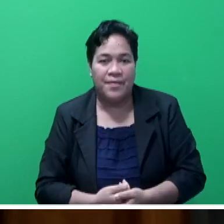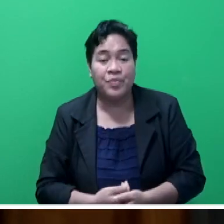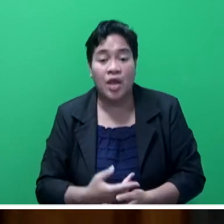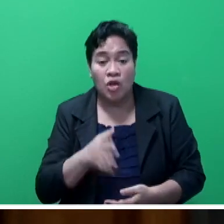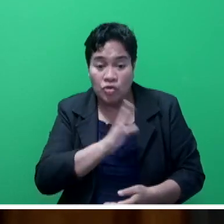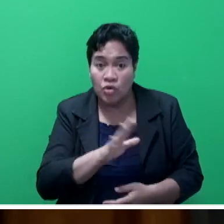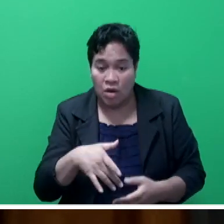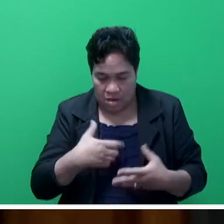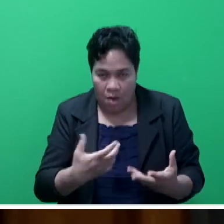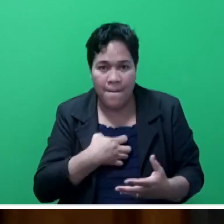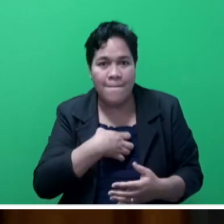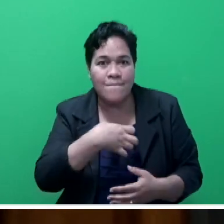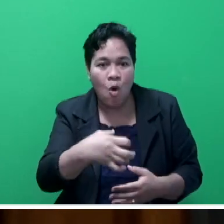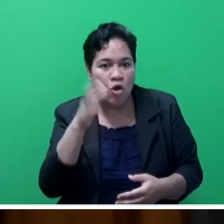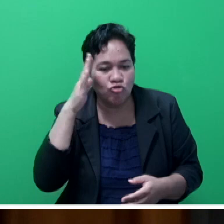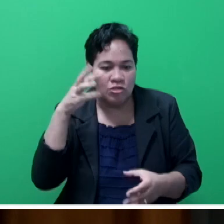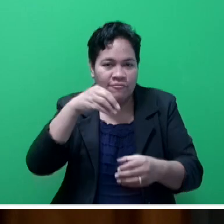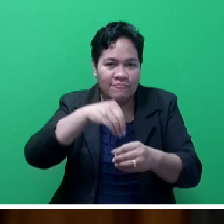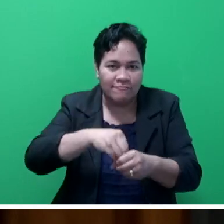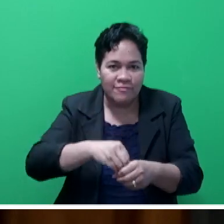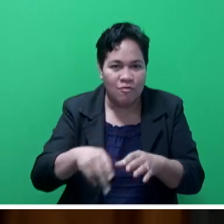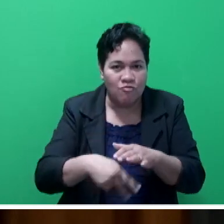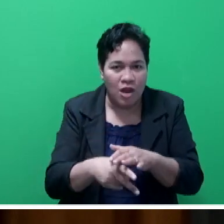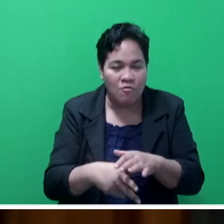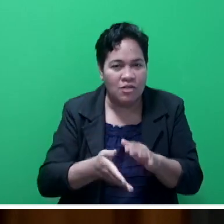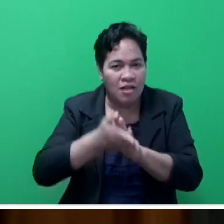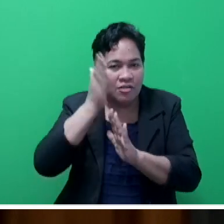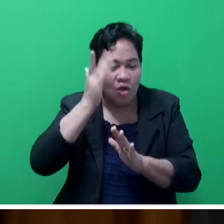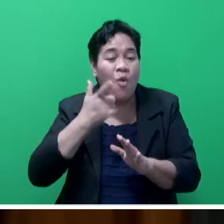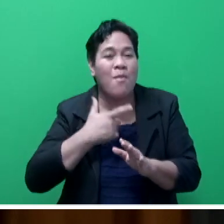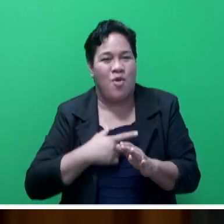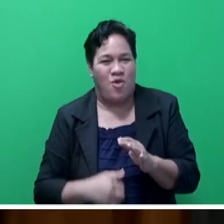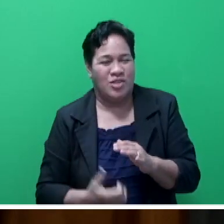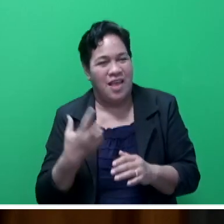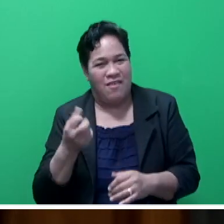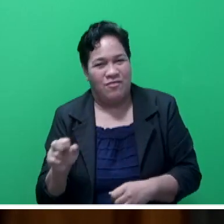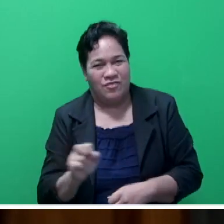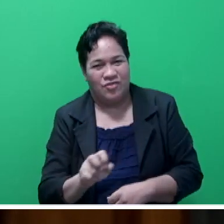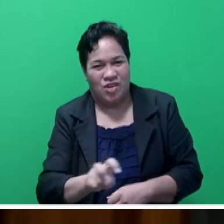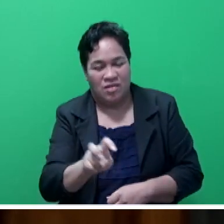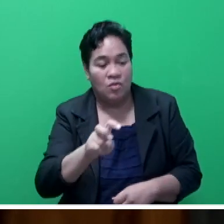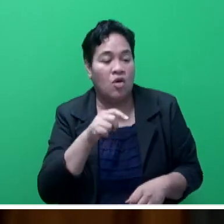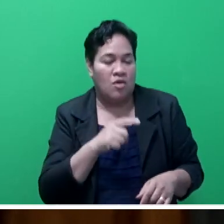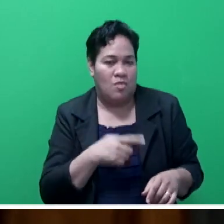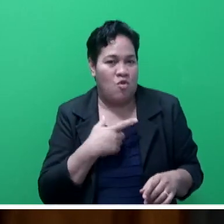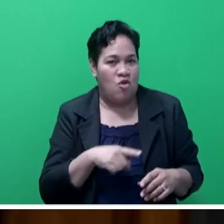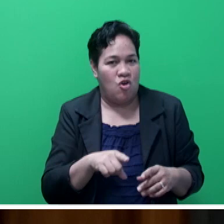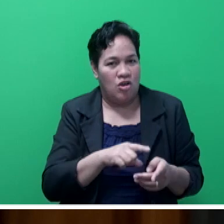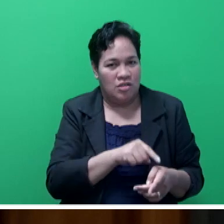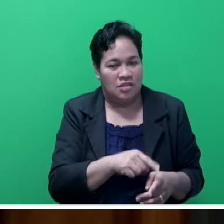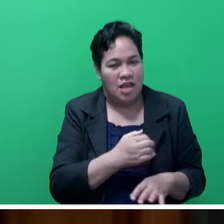in primary and secondary schools because of the transport assistance provided, and this is our government's significant investment in the education